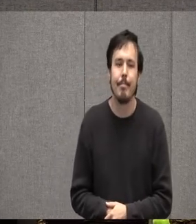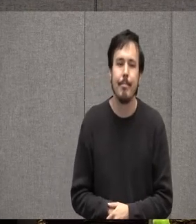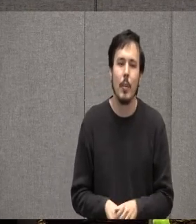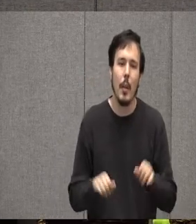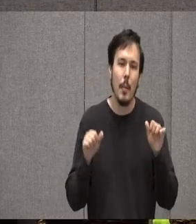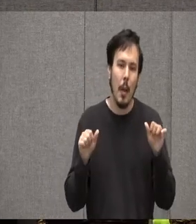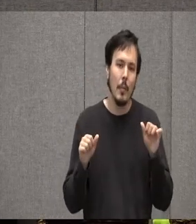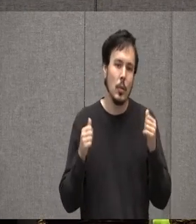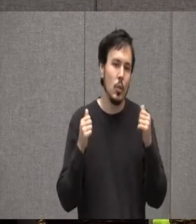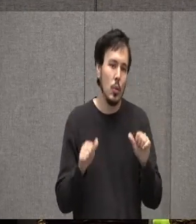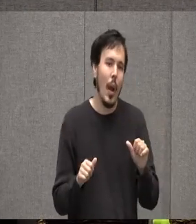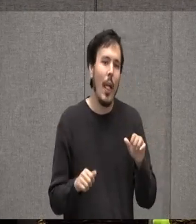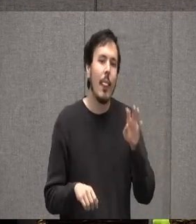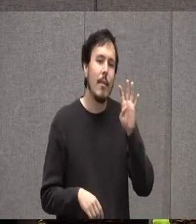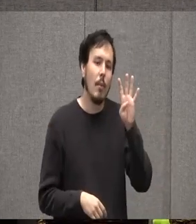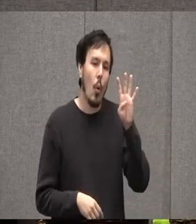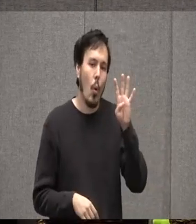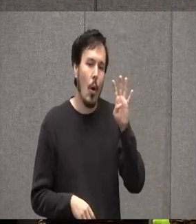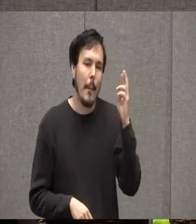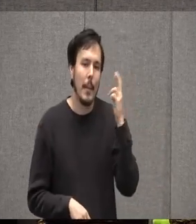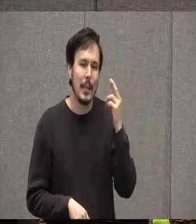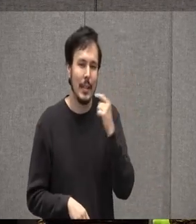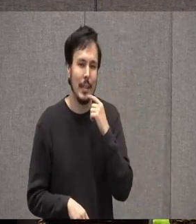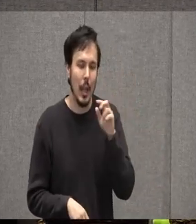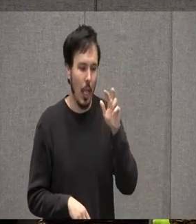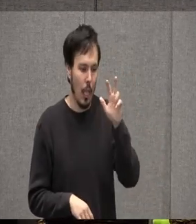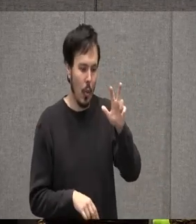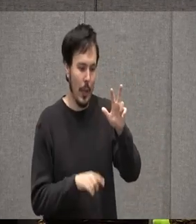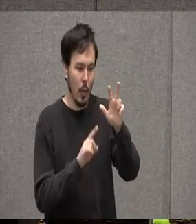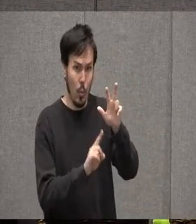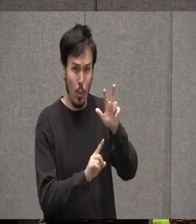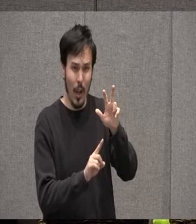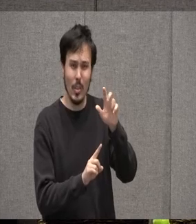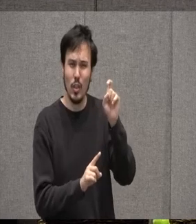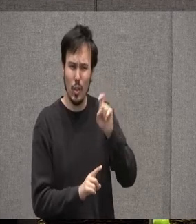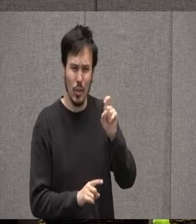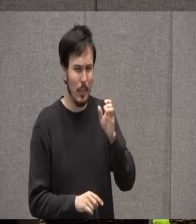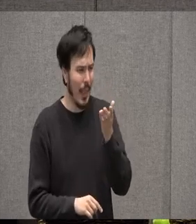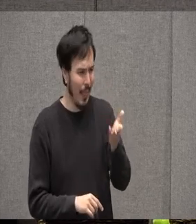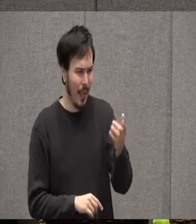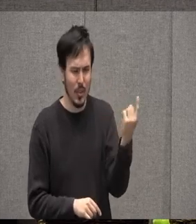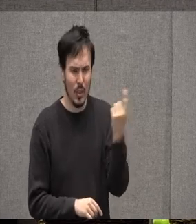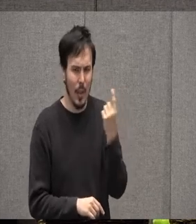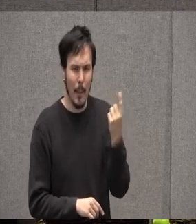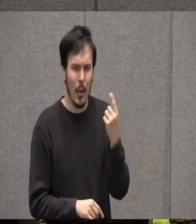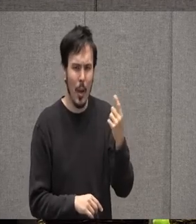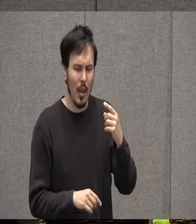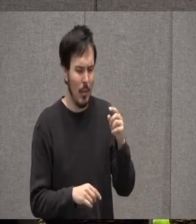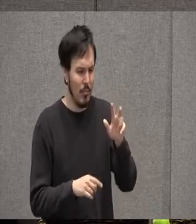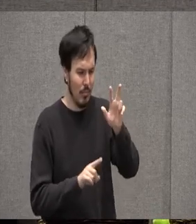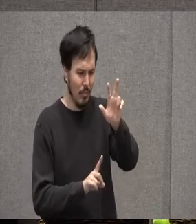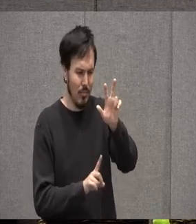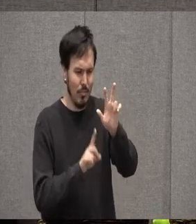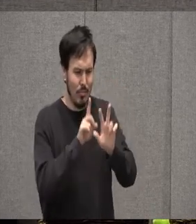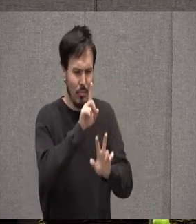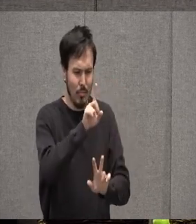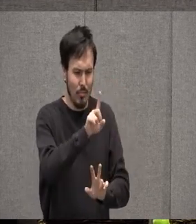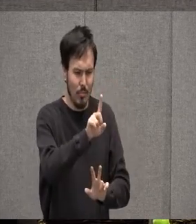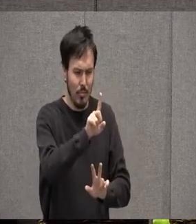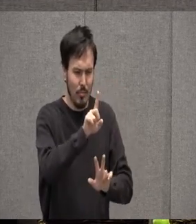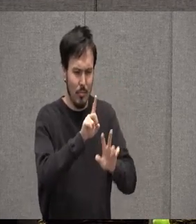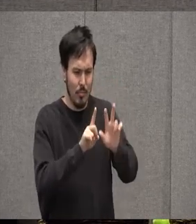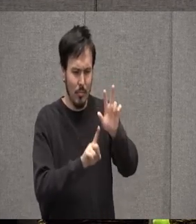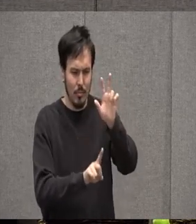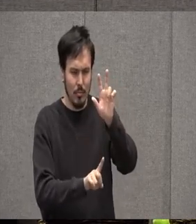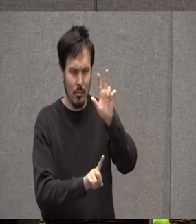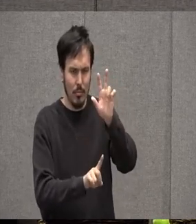Maybe let's try this four, because I said there's a three and a one in there, right? I've got to figure out which way I can put it in there. I'm